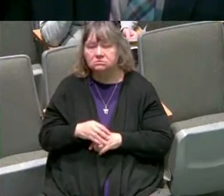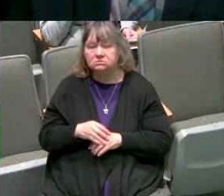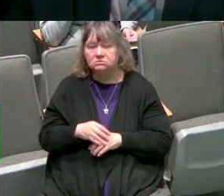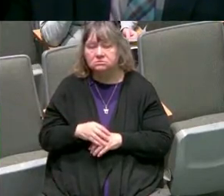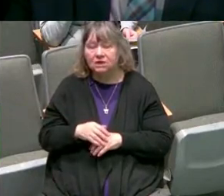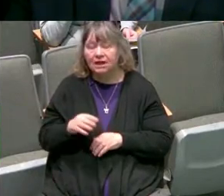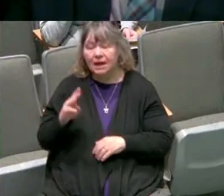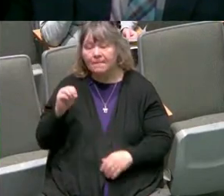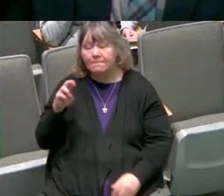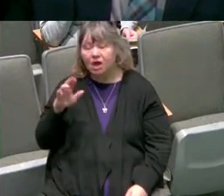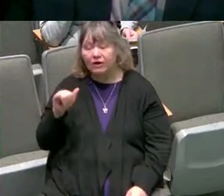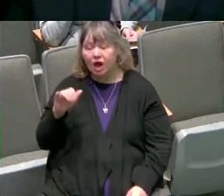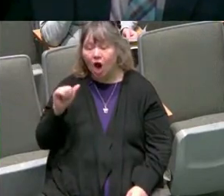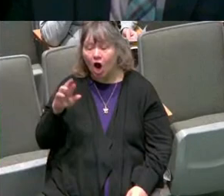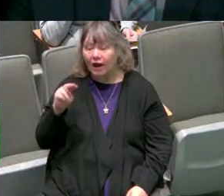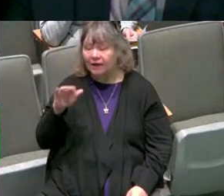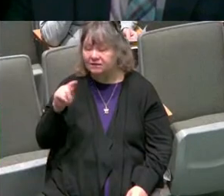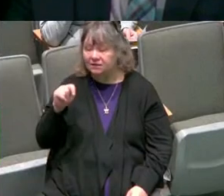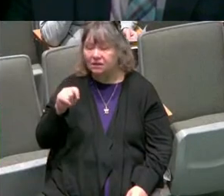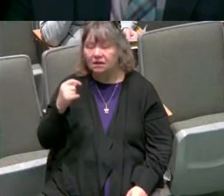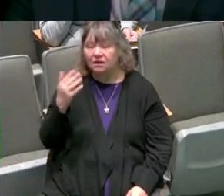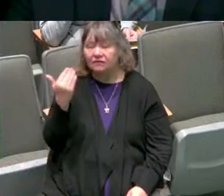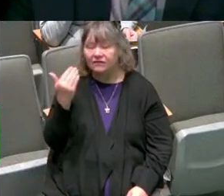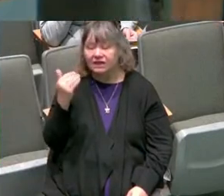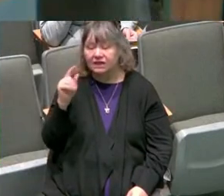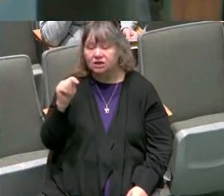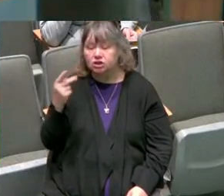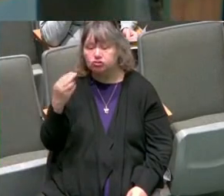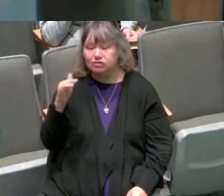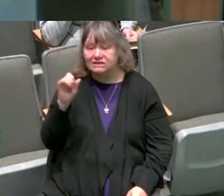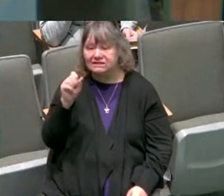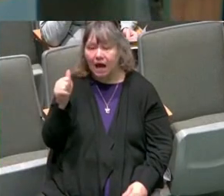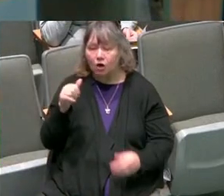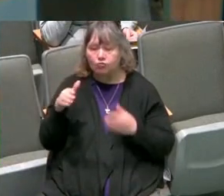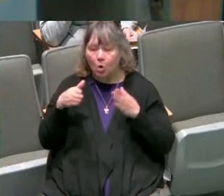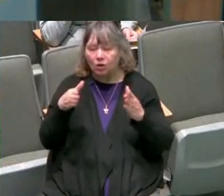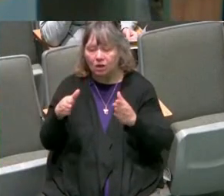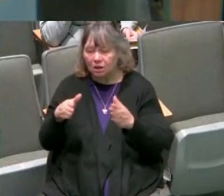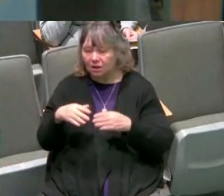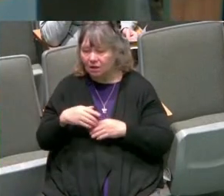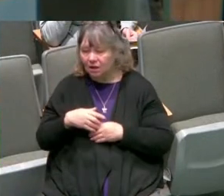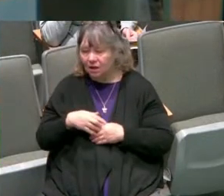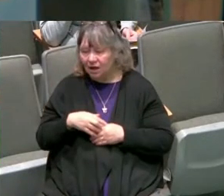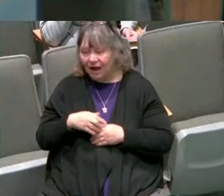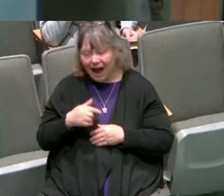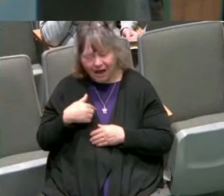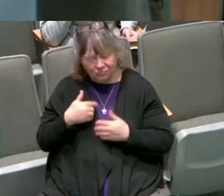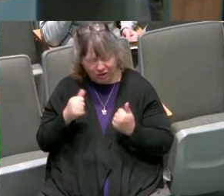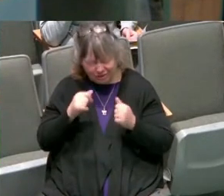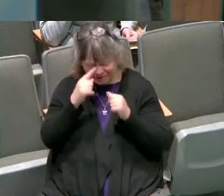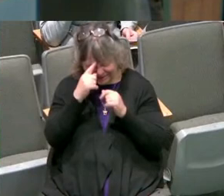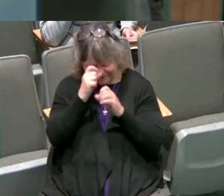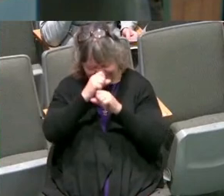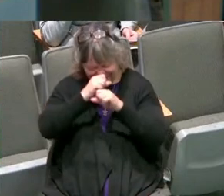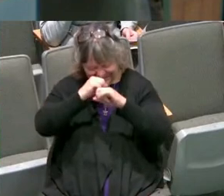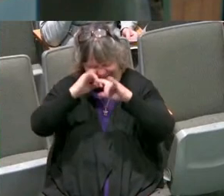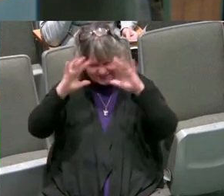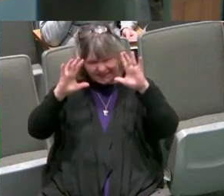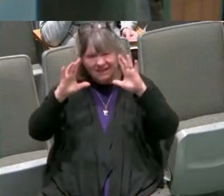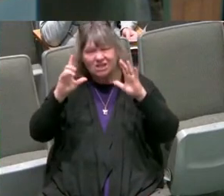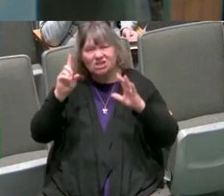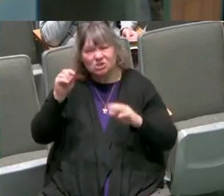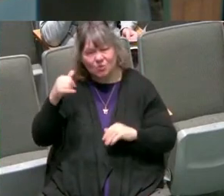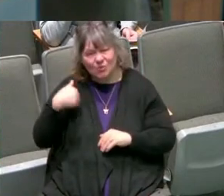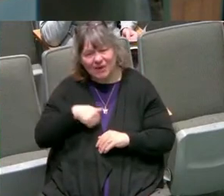Mary are not 51 Teresa Road Madam moderator trying to get the whole big picture on this do we